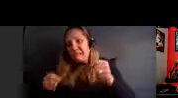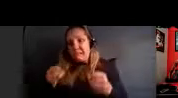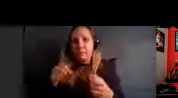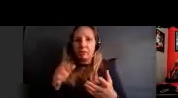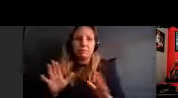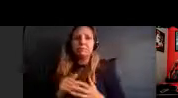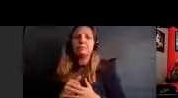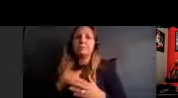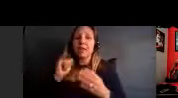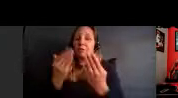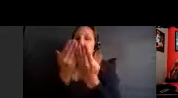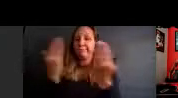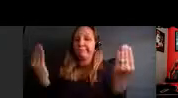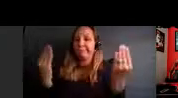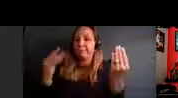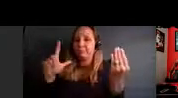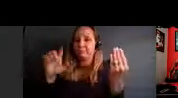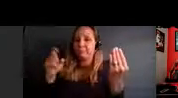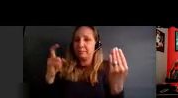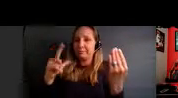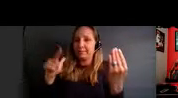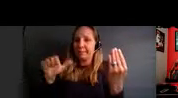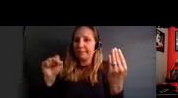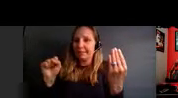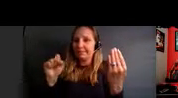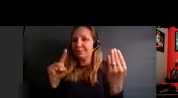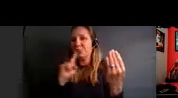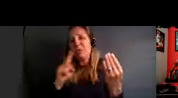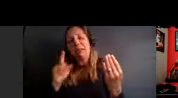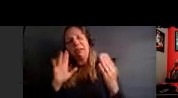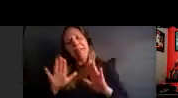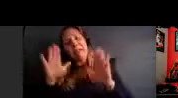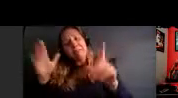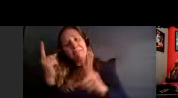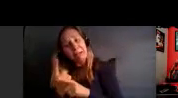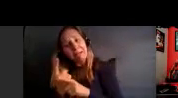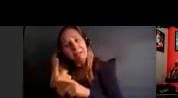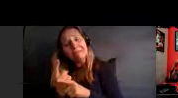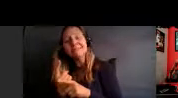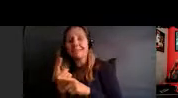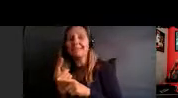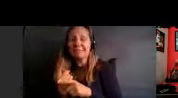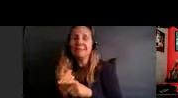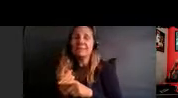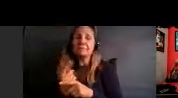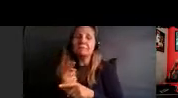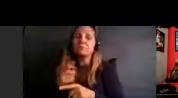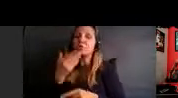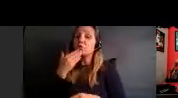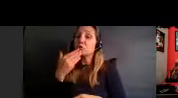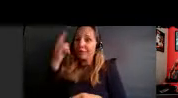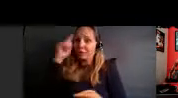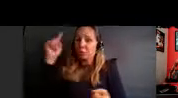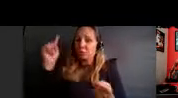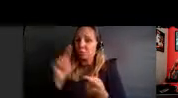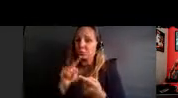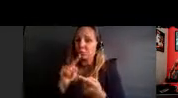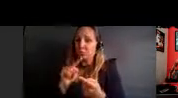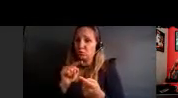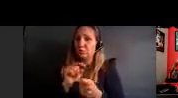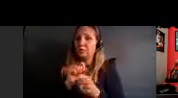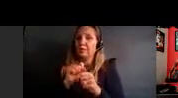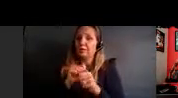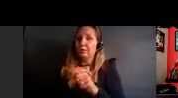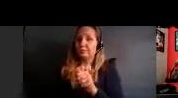Now, plexiglass. Well, isn't plexiglass lovely? And it is actually been good as far as the reduction of the transmission